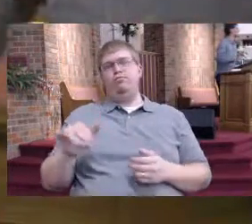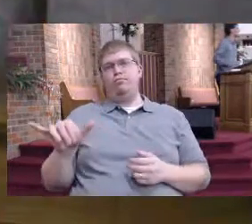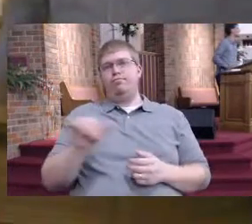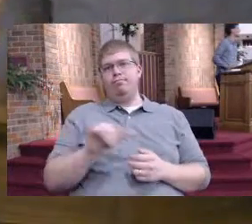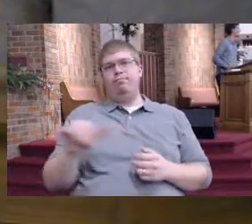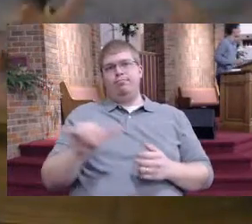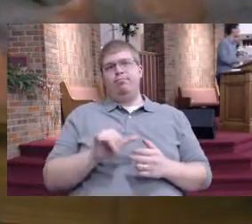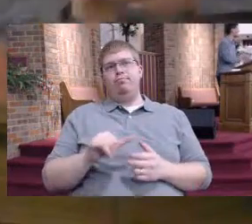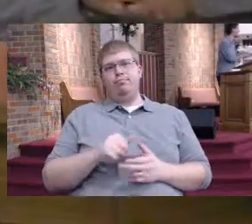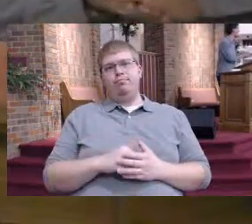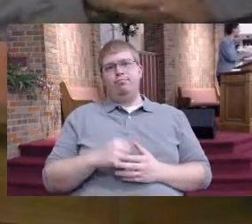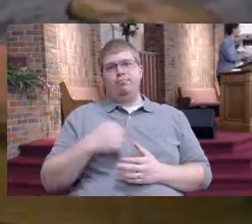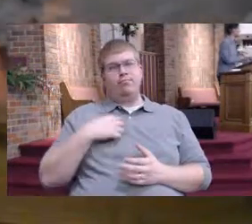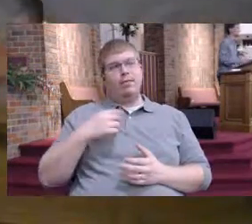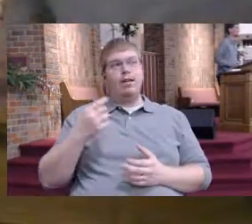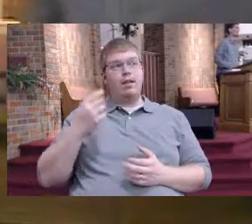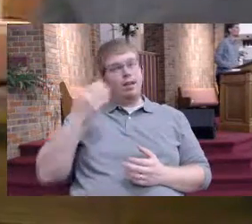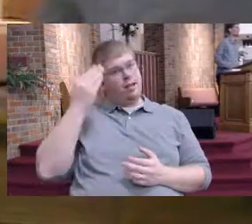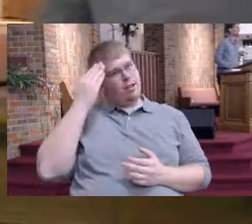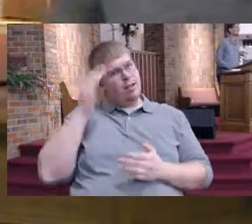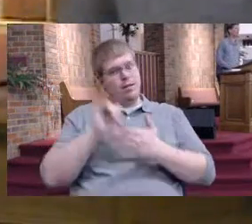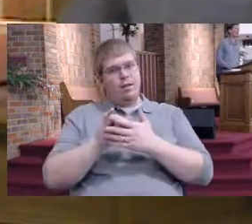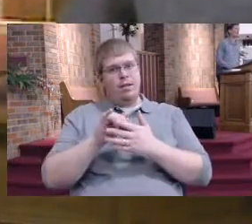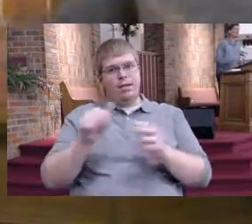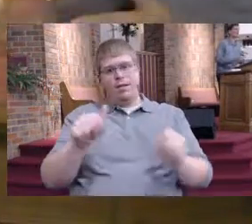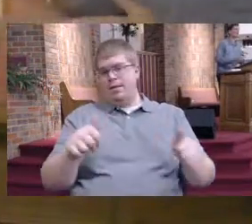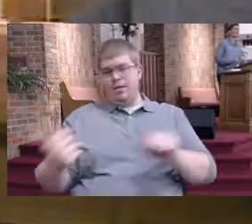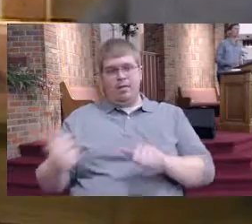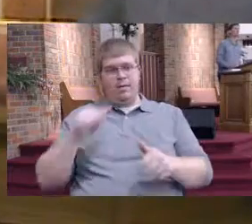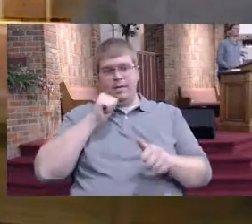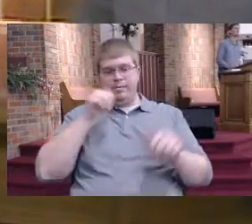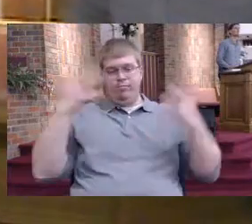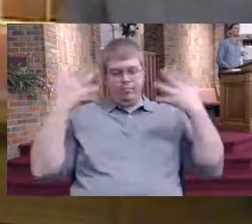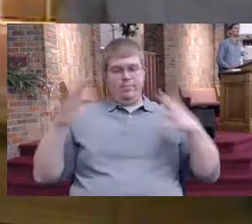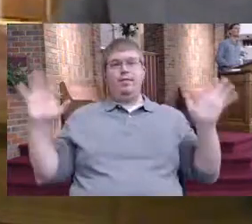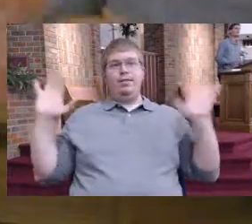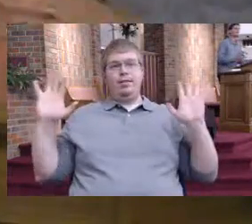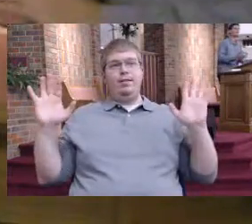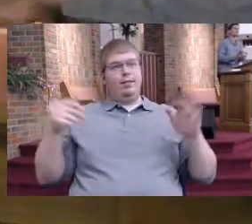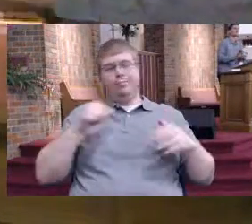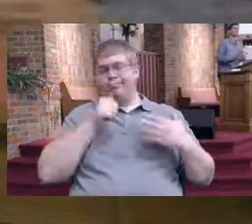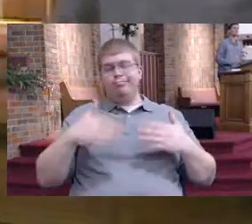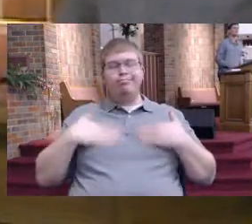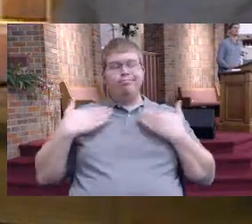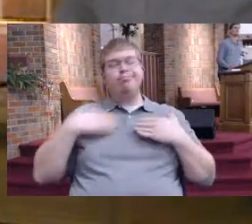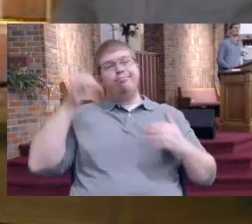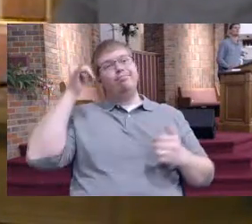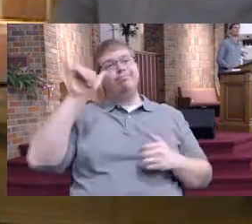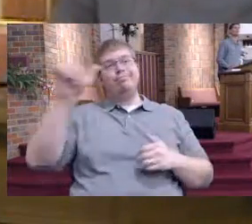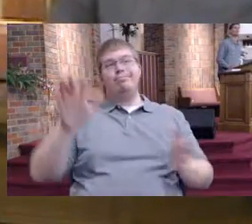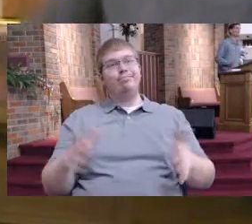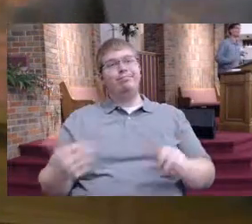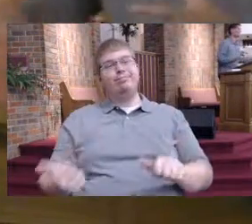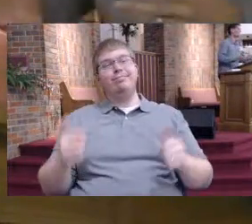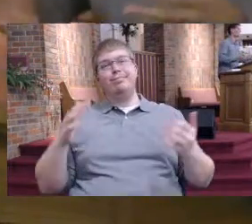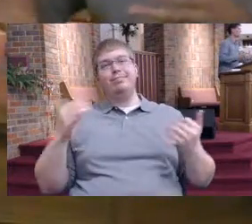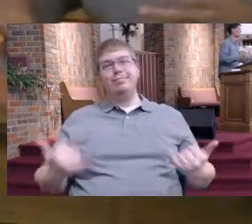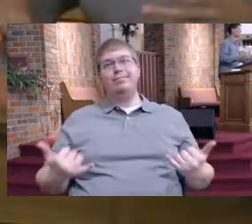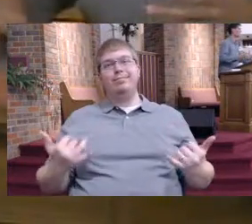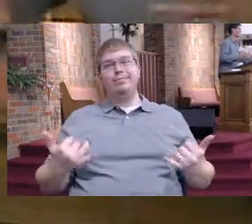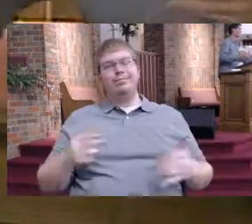So we realize that baptism isn't the end of the story. That doesn't mean happily ever after. Baptism is the springboard to be able